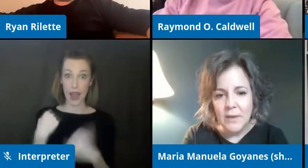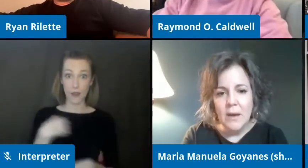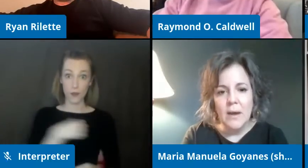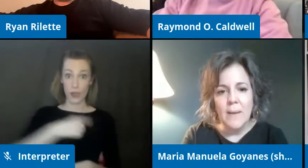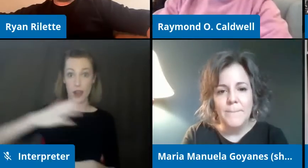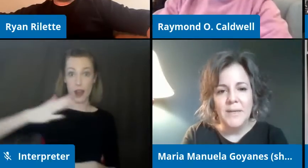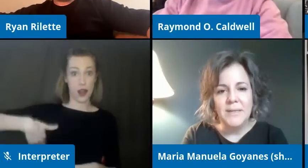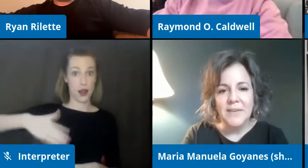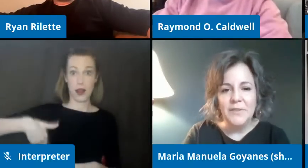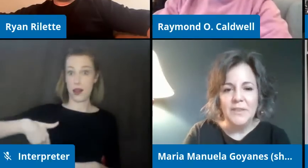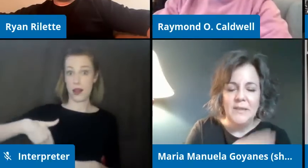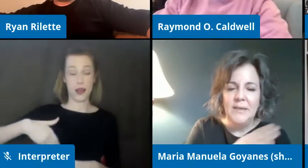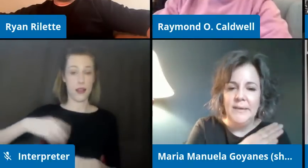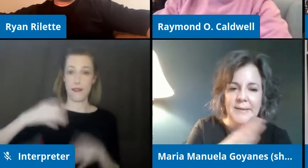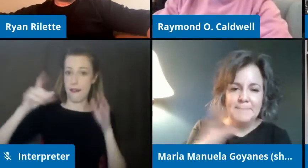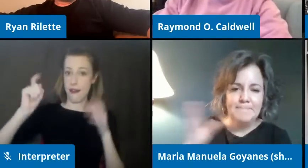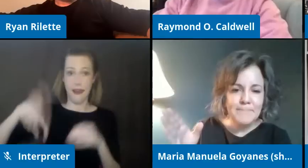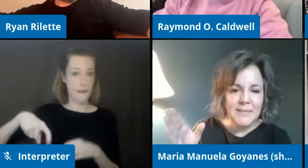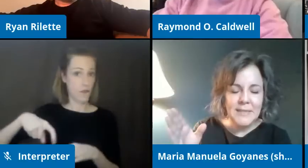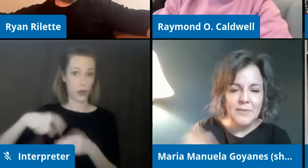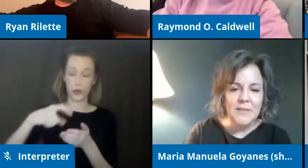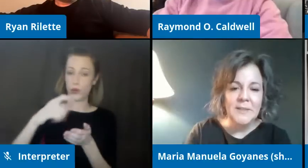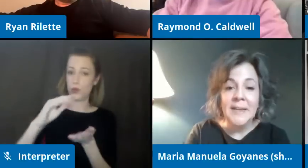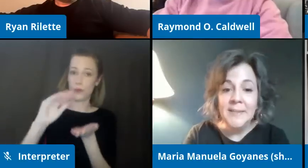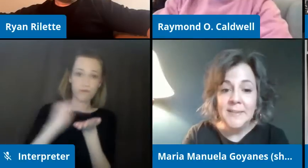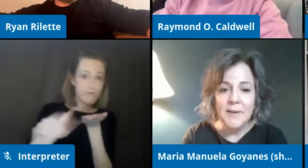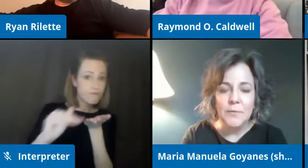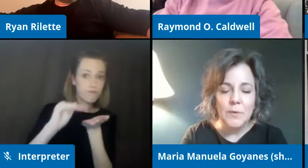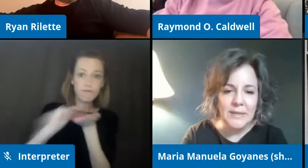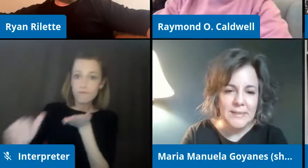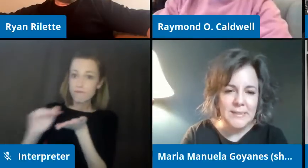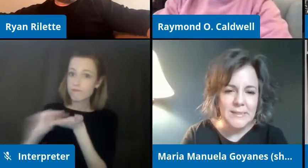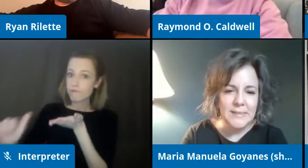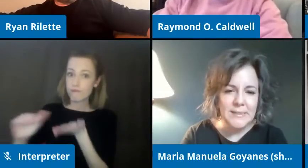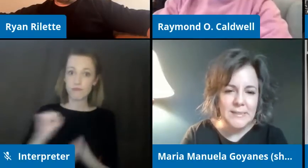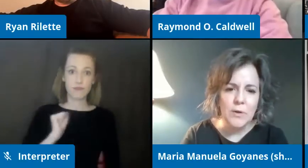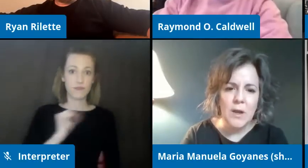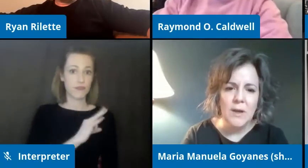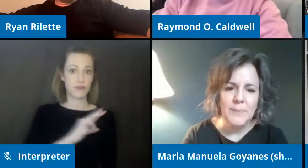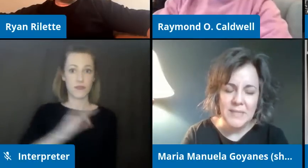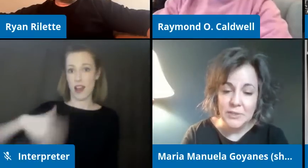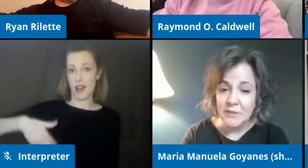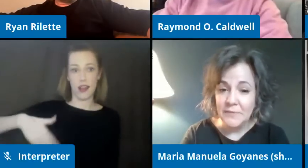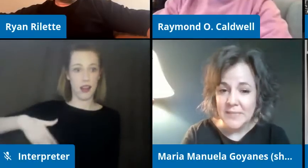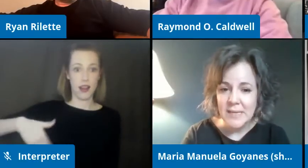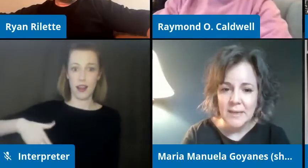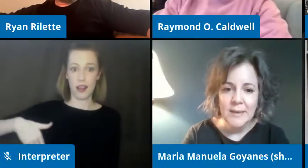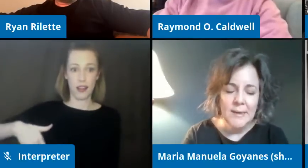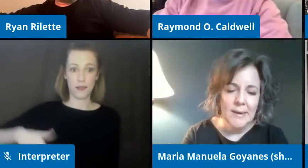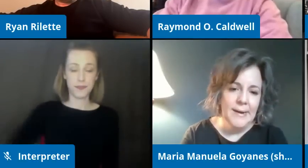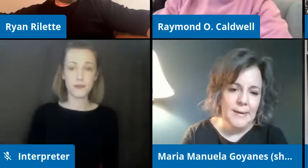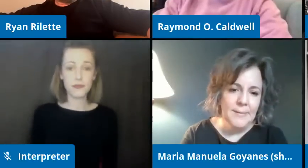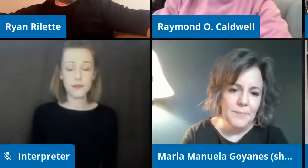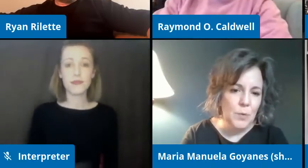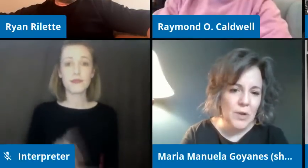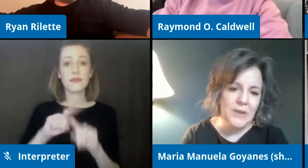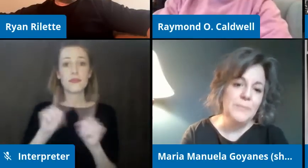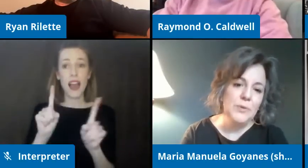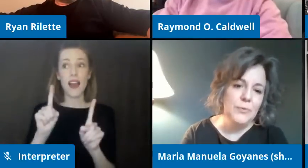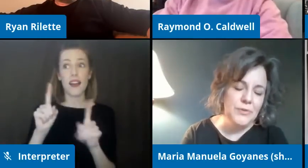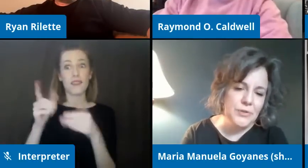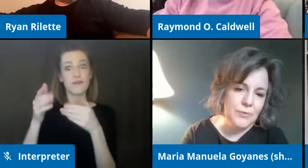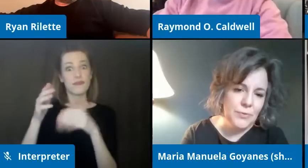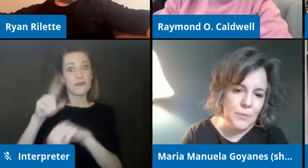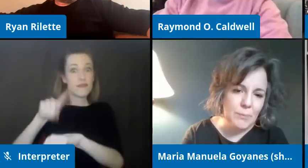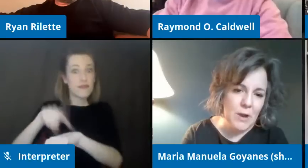staff. But given the length of what it is that we're potentially facing, we're